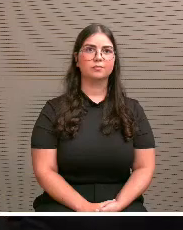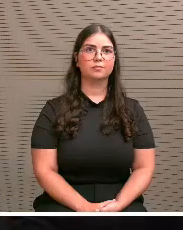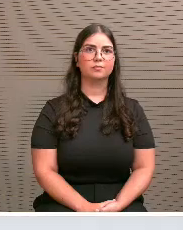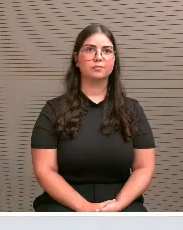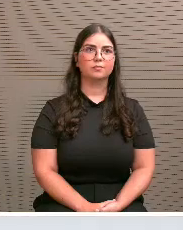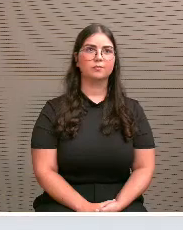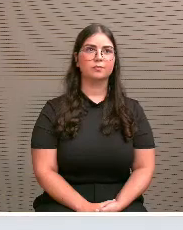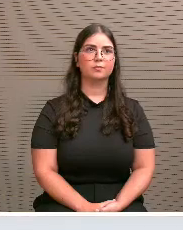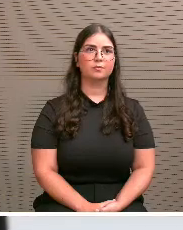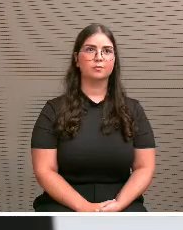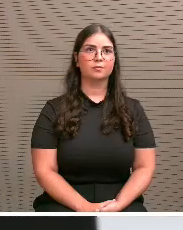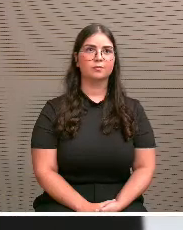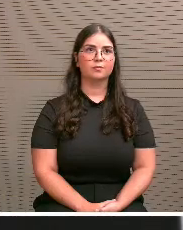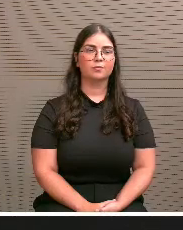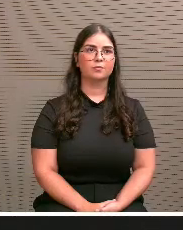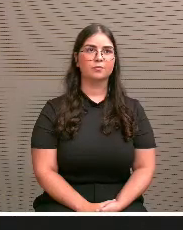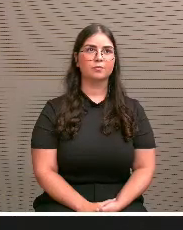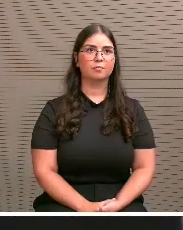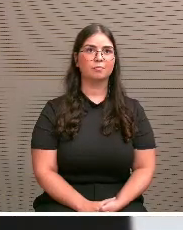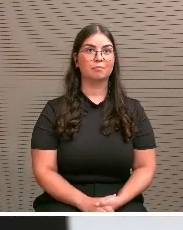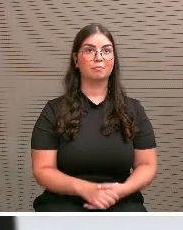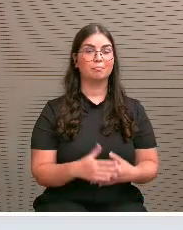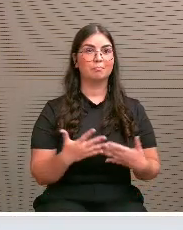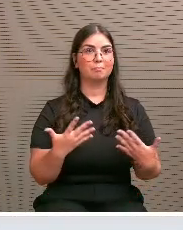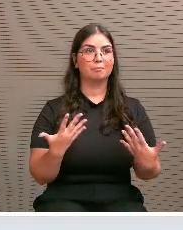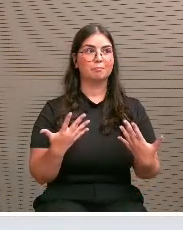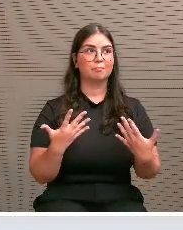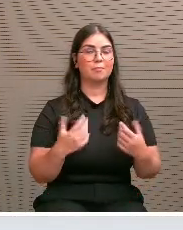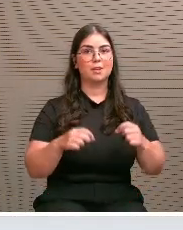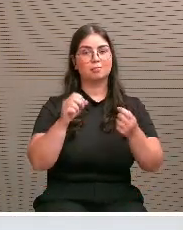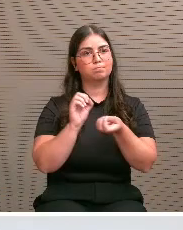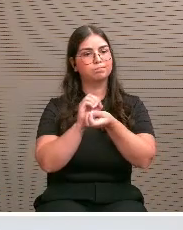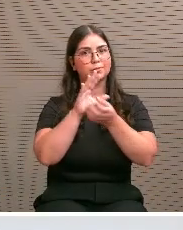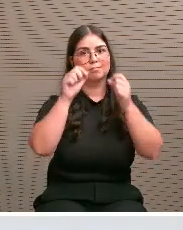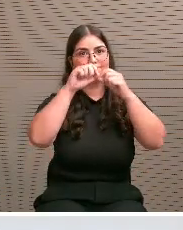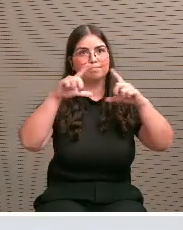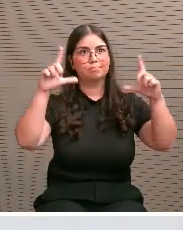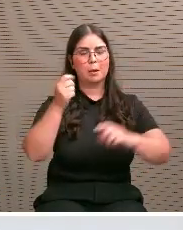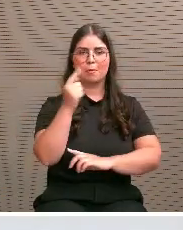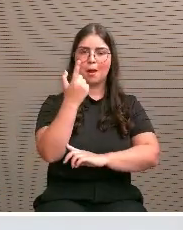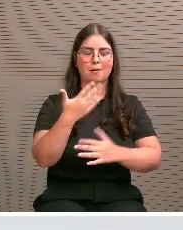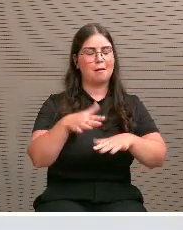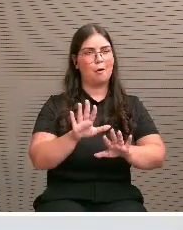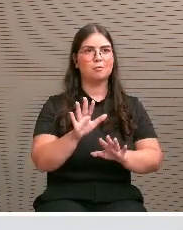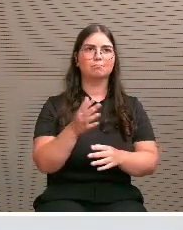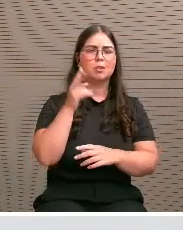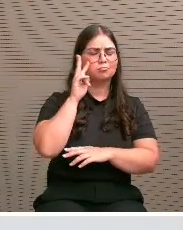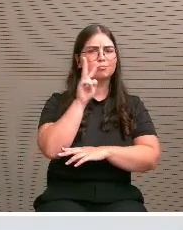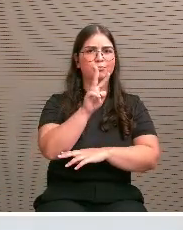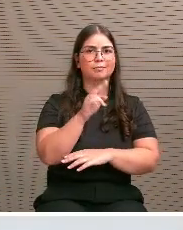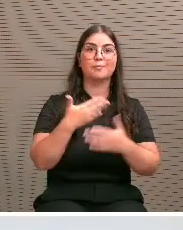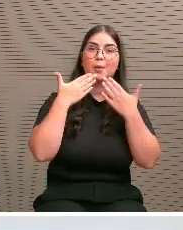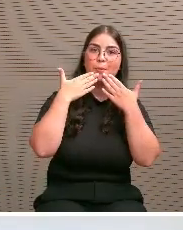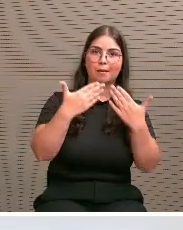That was not actually my first slide, but it will have to do. Ah, good. So what I want